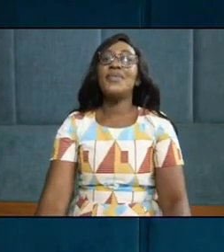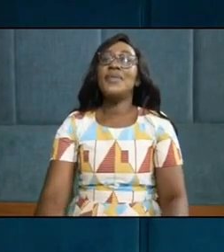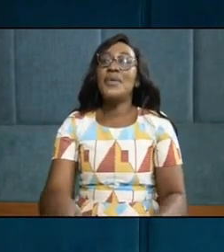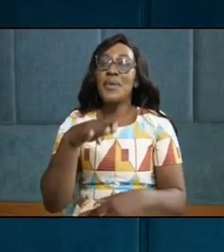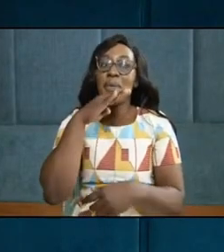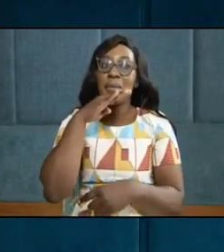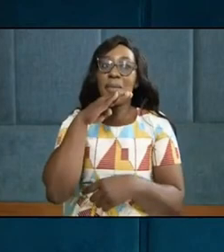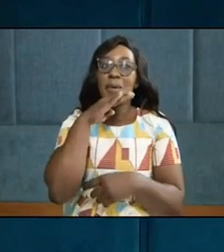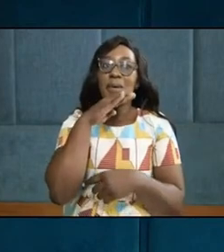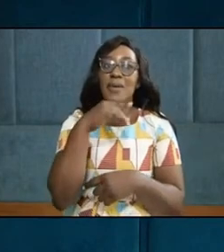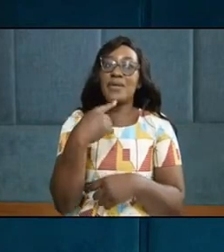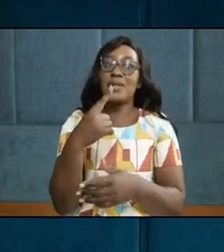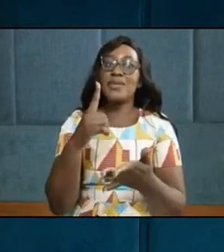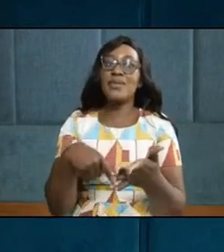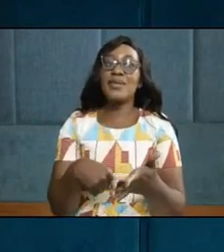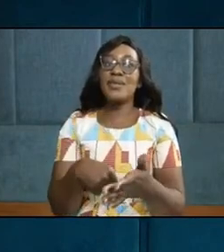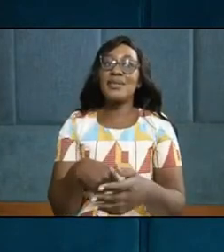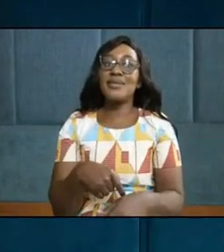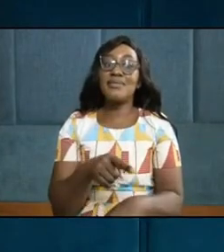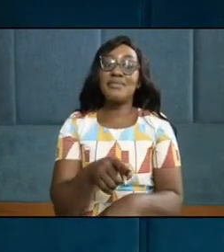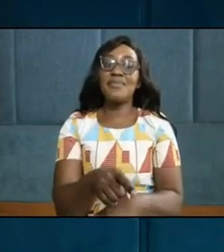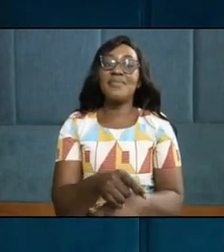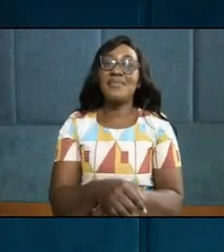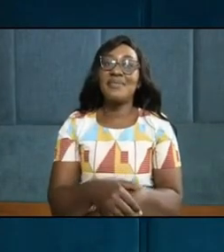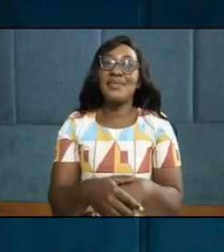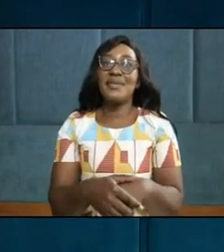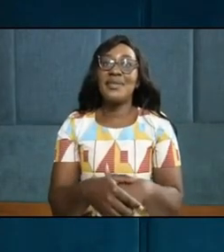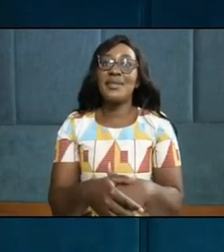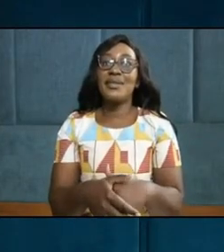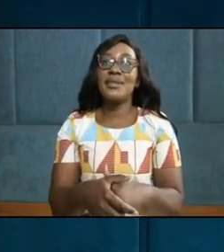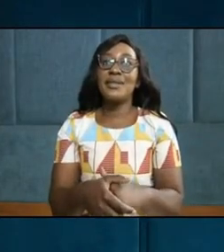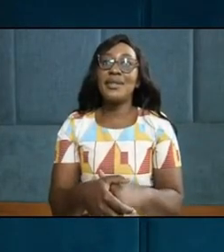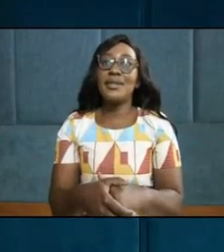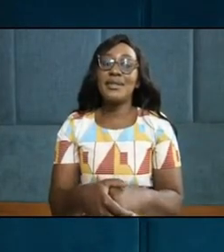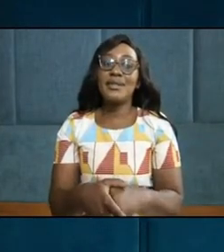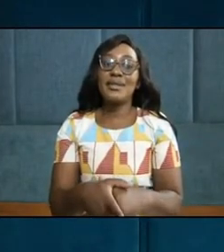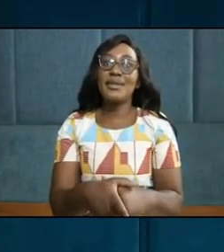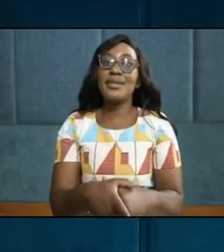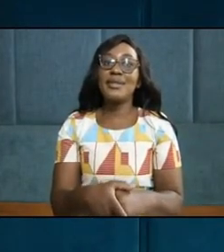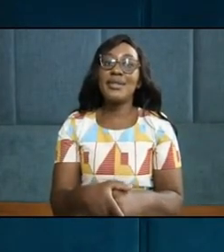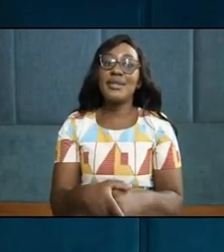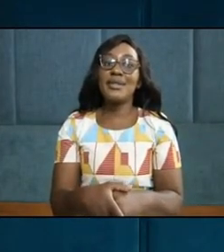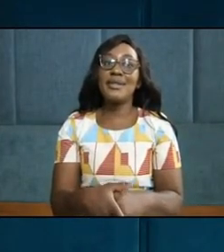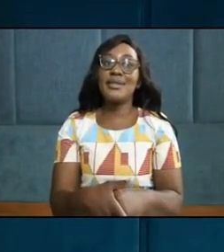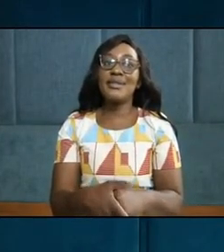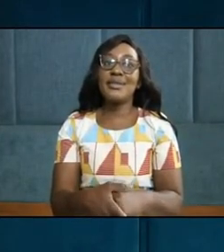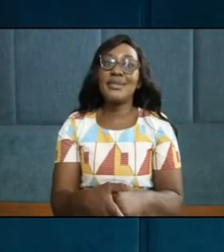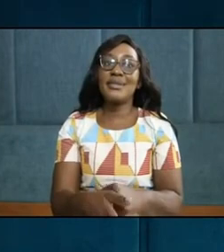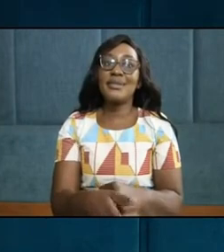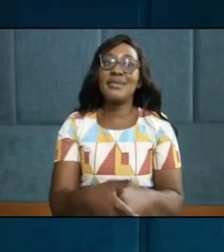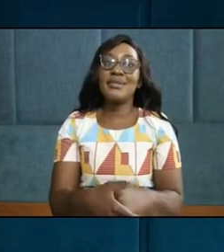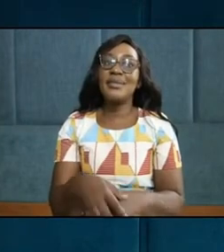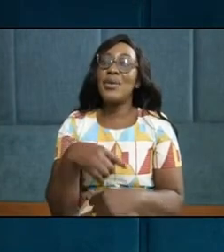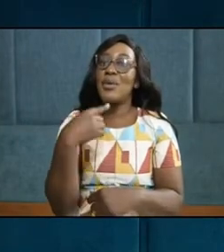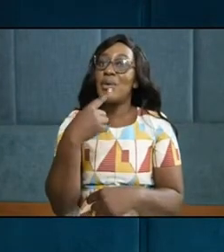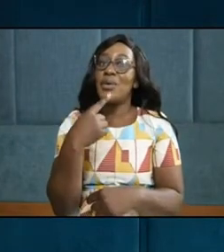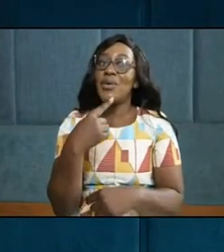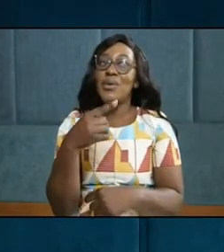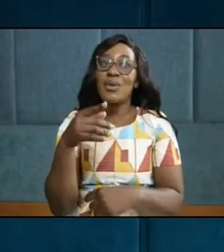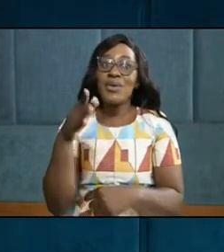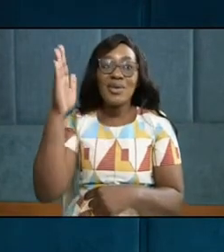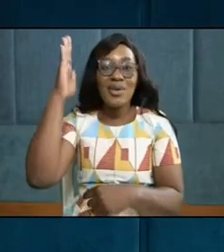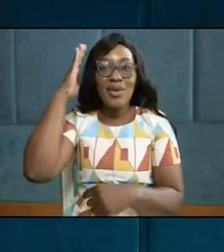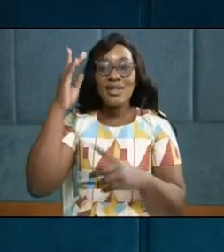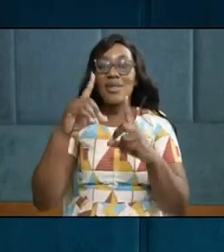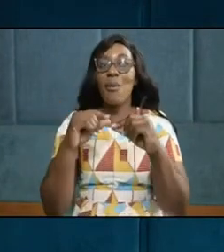were 7 disciples who were assisting and helping him. Who knows who they were? Can you tell us